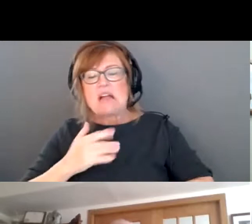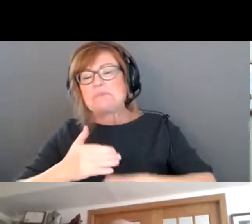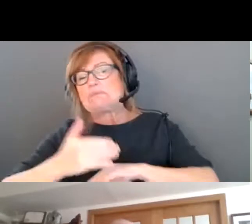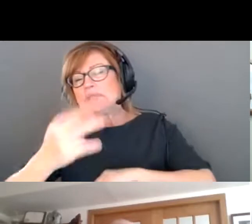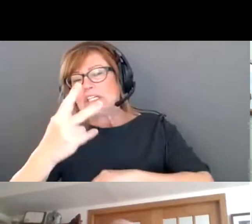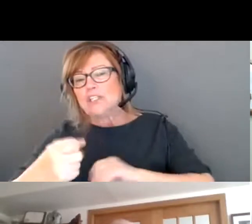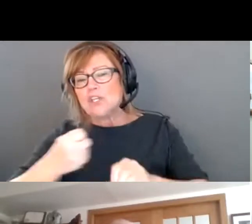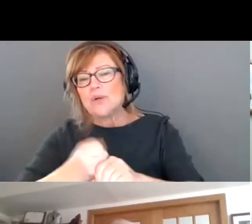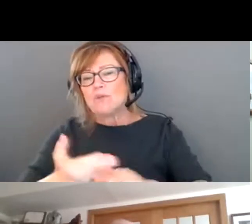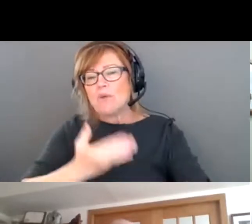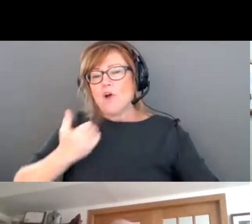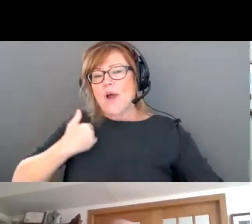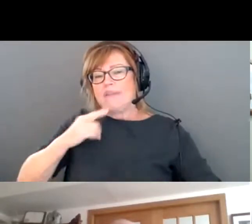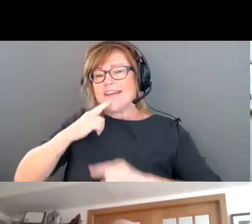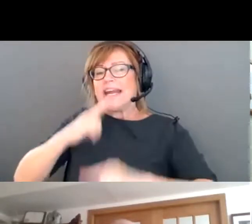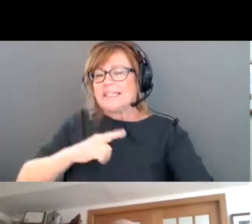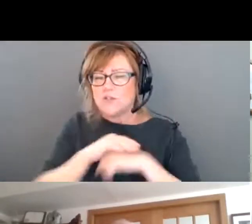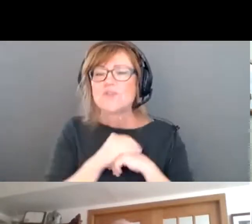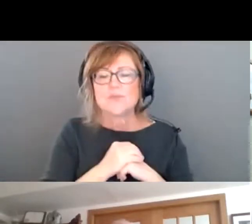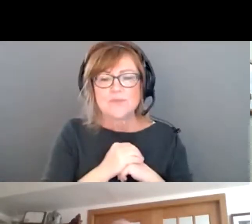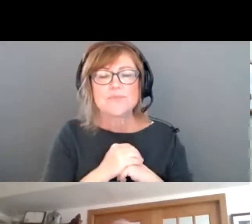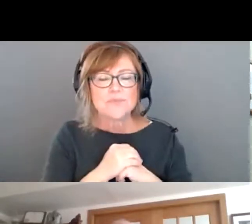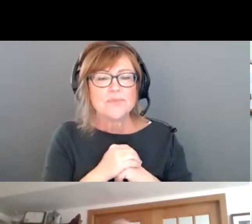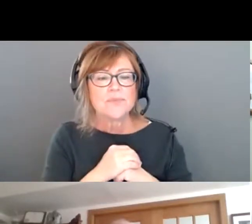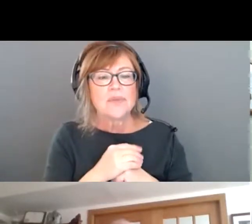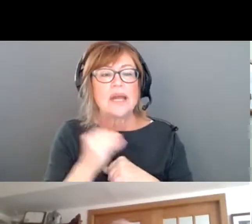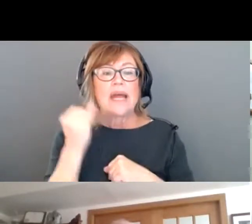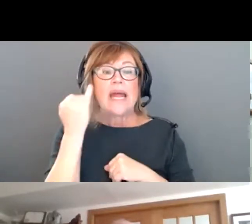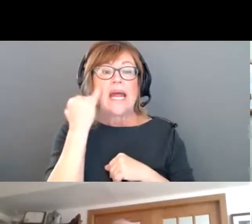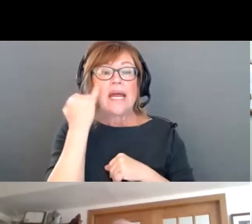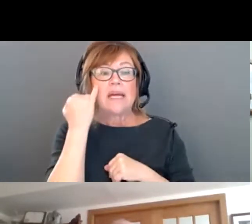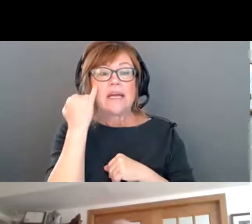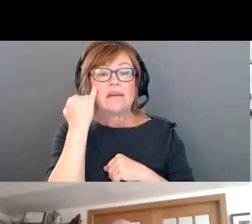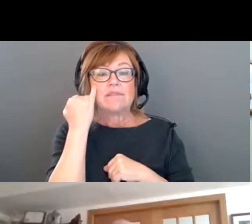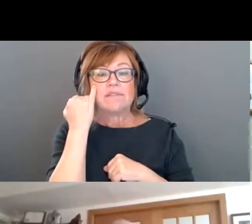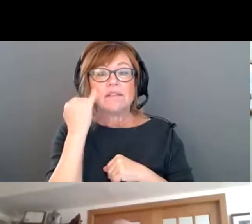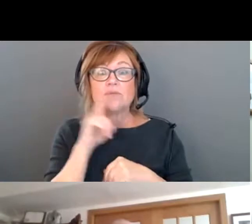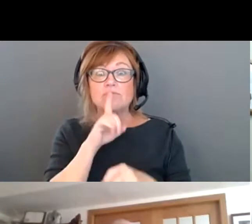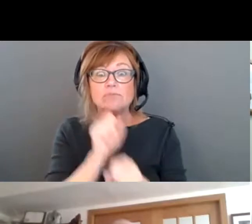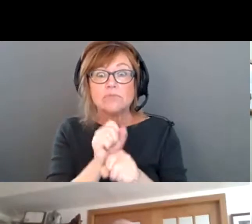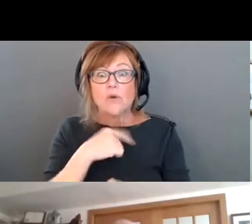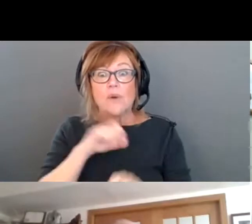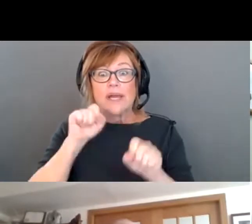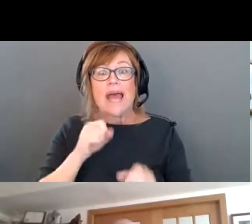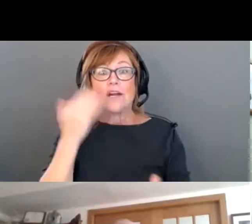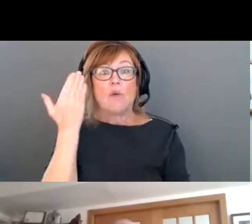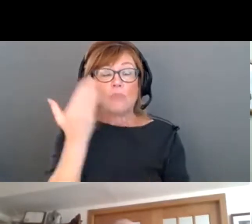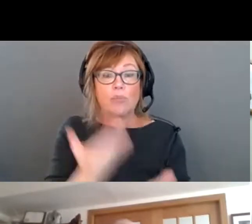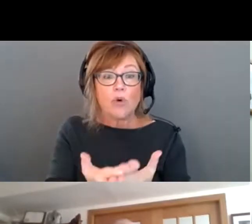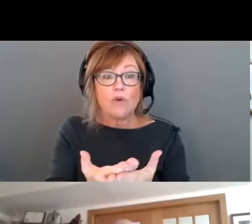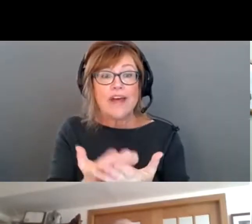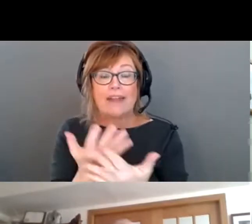answer to that question. If we are able to show that, in fact, the modified